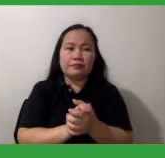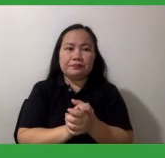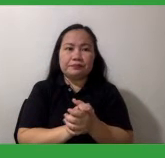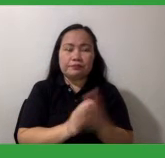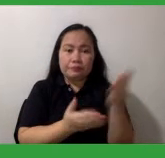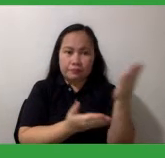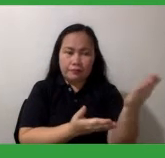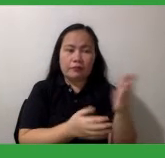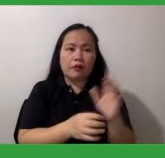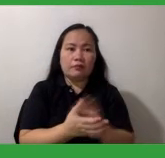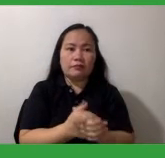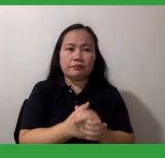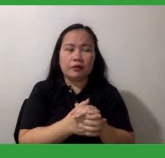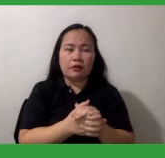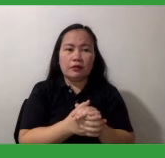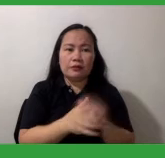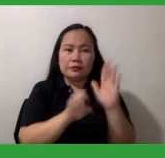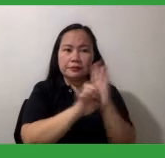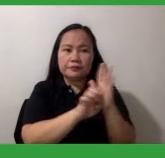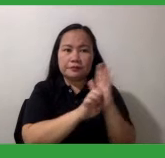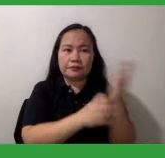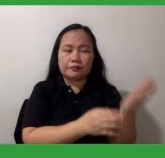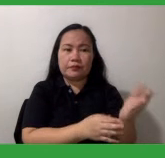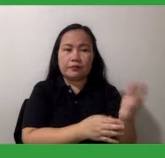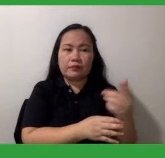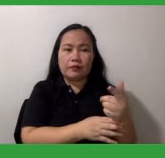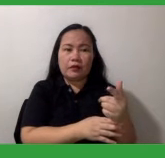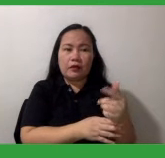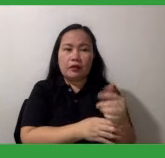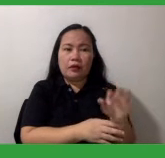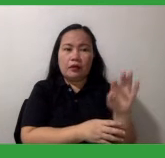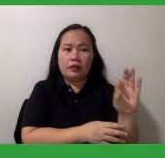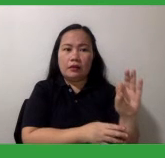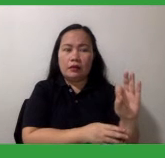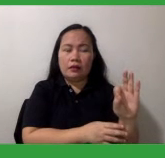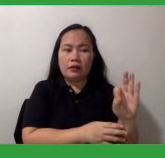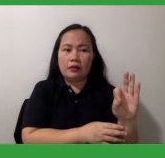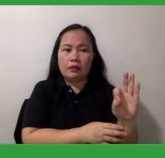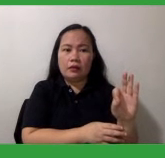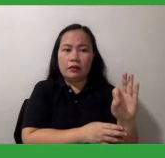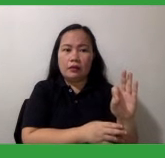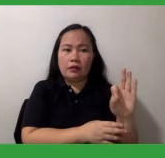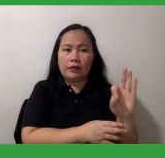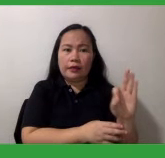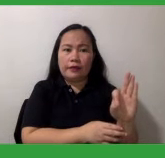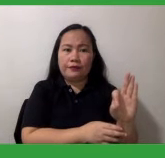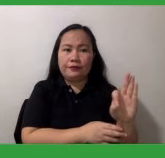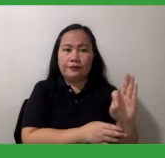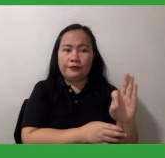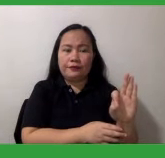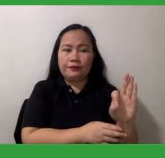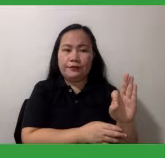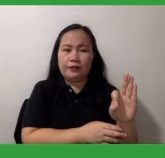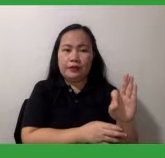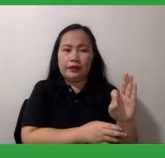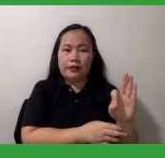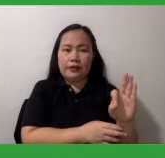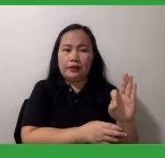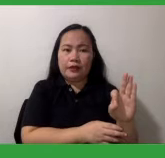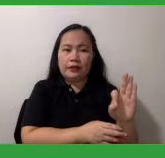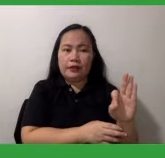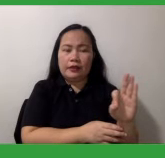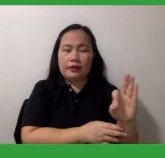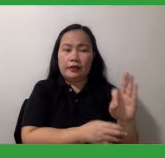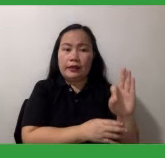1, angle FAE. So we have the given protractor. So since ang given is, o ang isang letter is